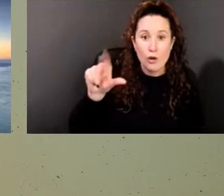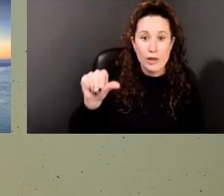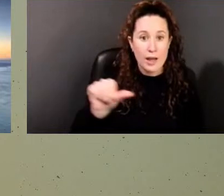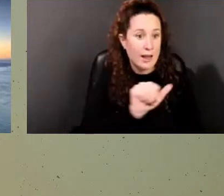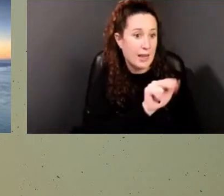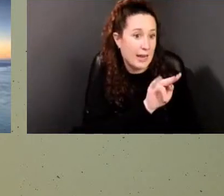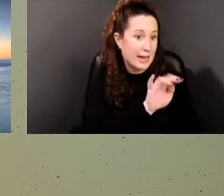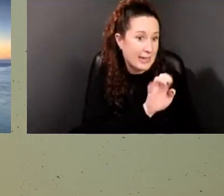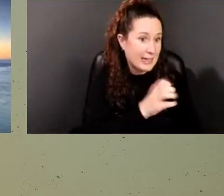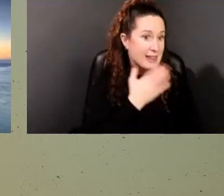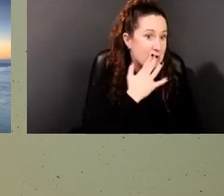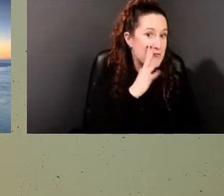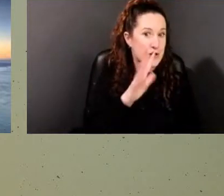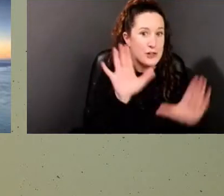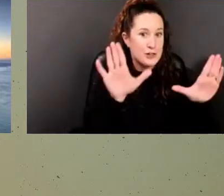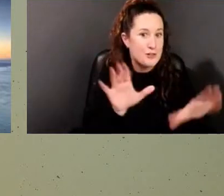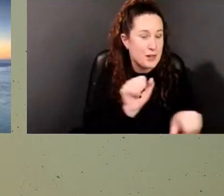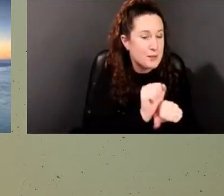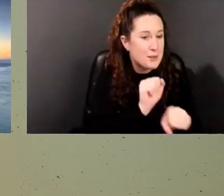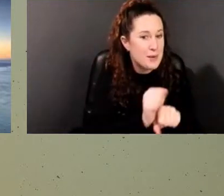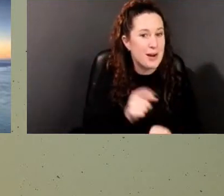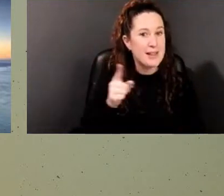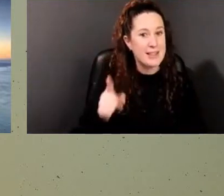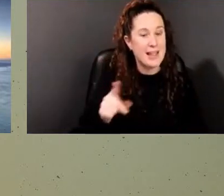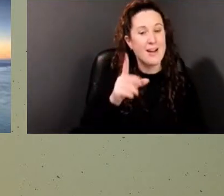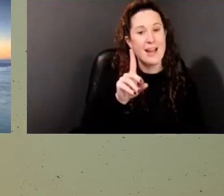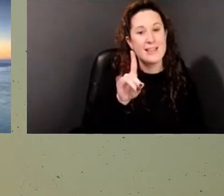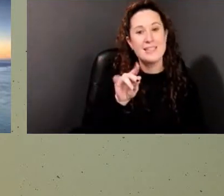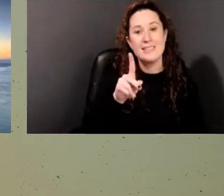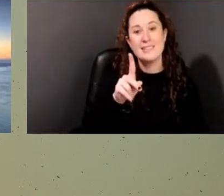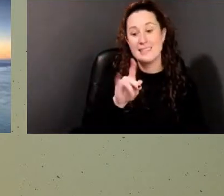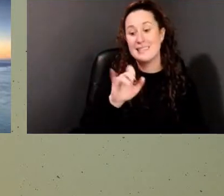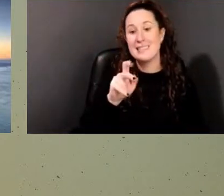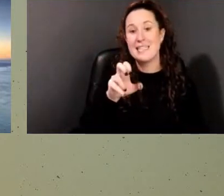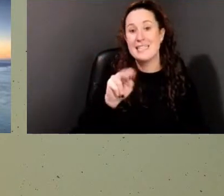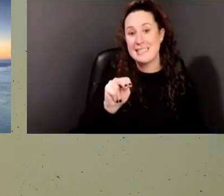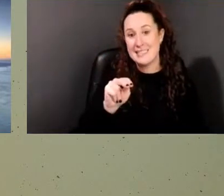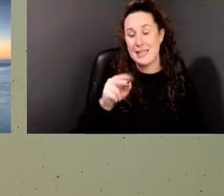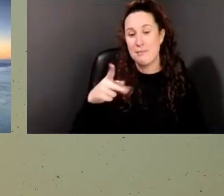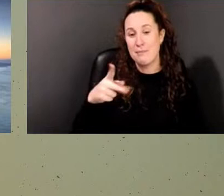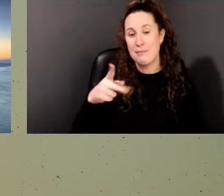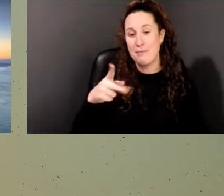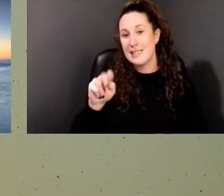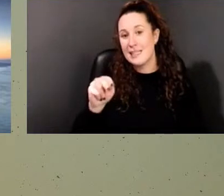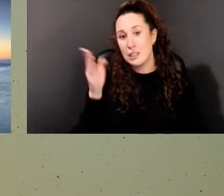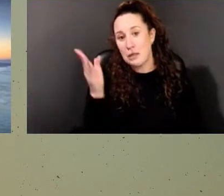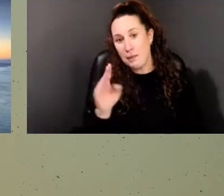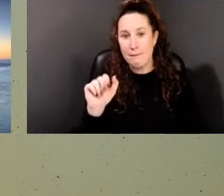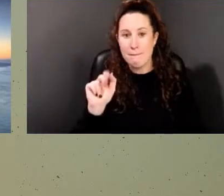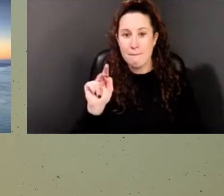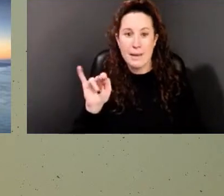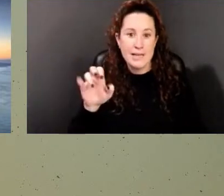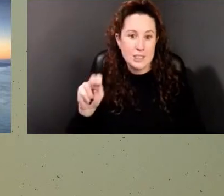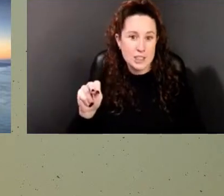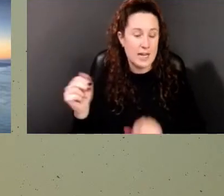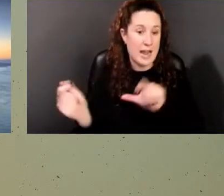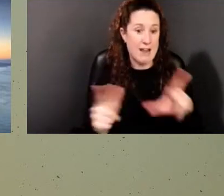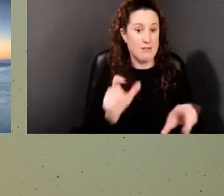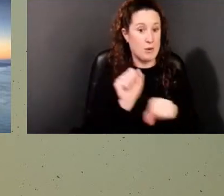work there at the Dickinson Plantation Mansion, and all our colleagues at the